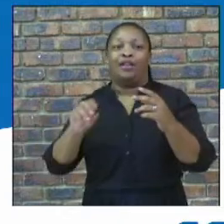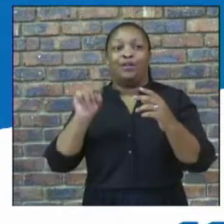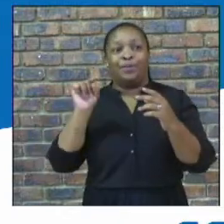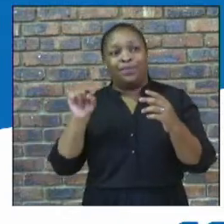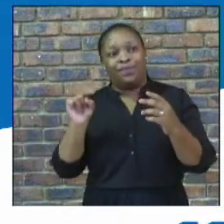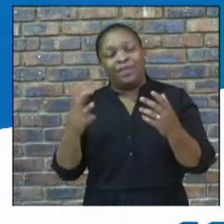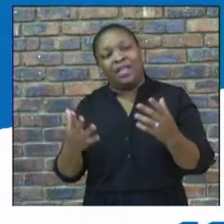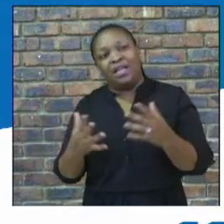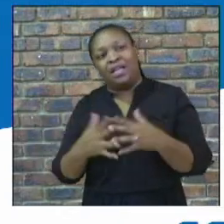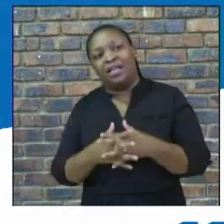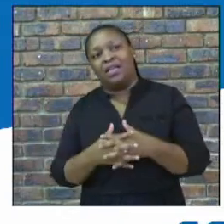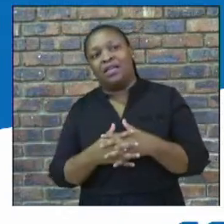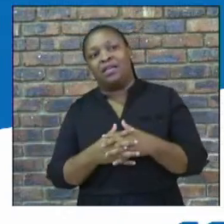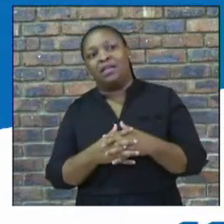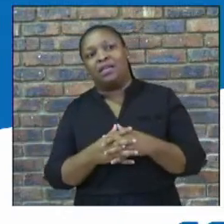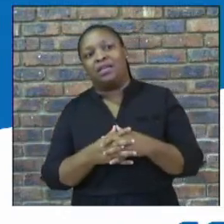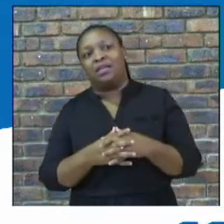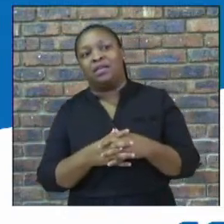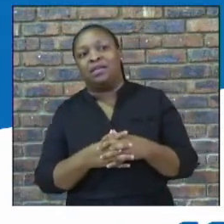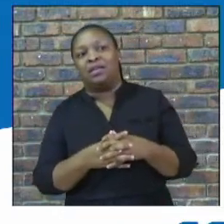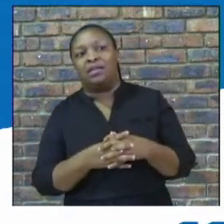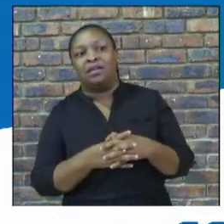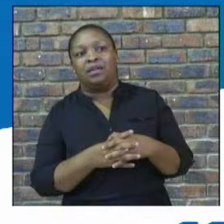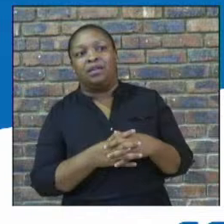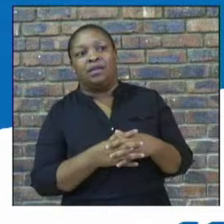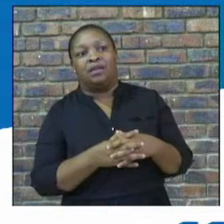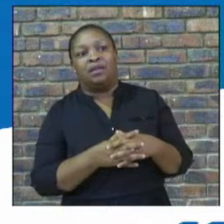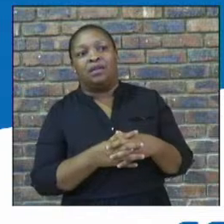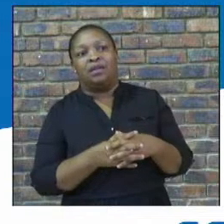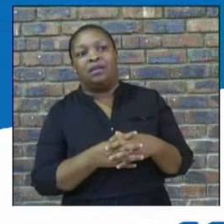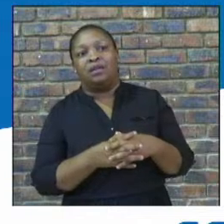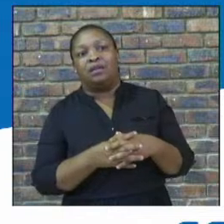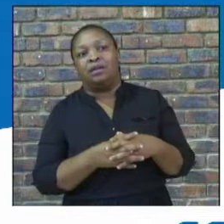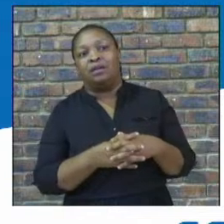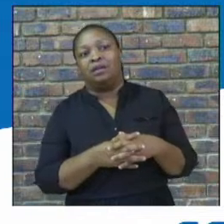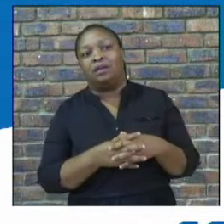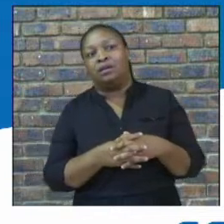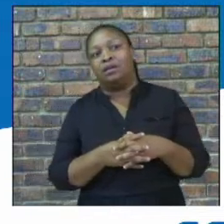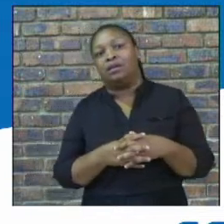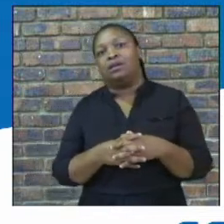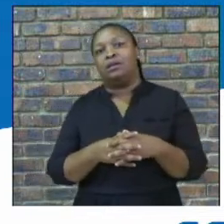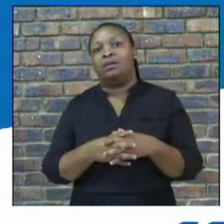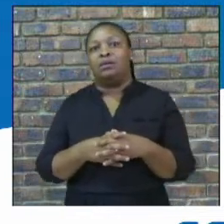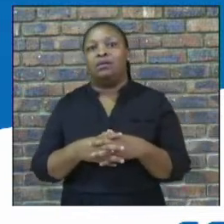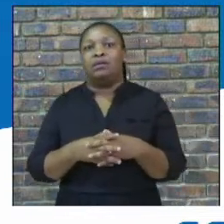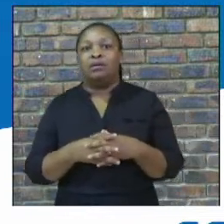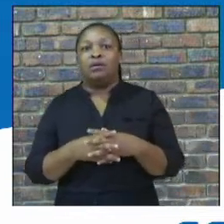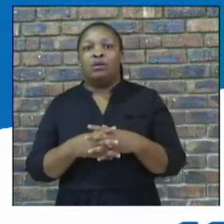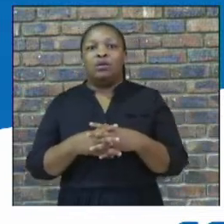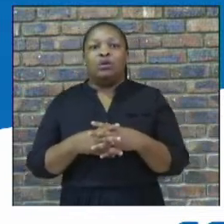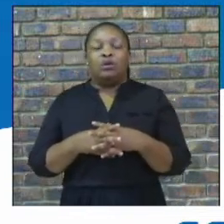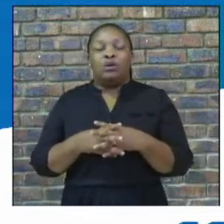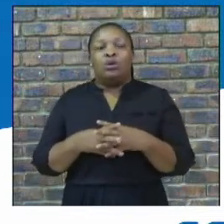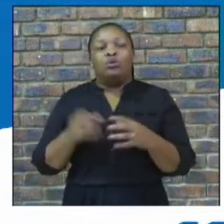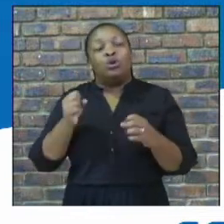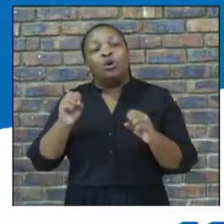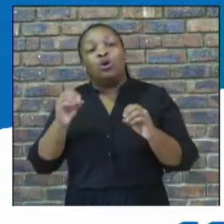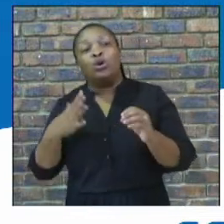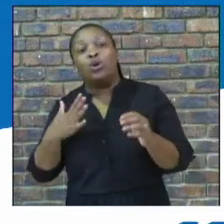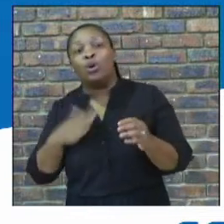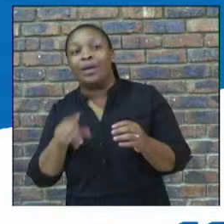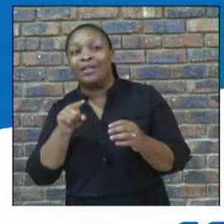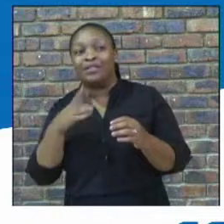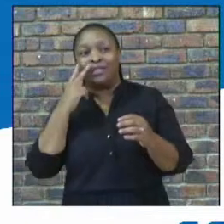similar services, basically duplicating certain things, and not necessarily complementary. So